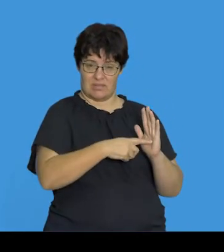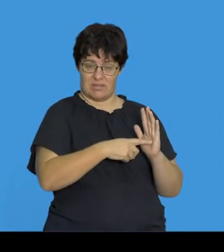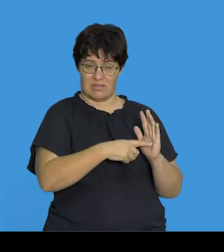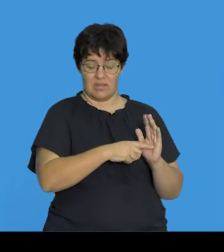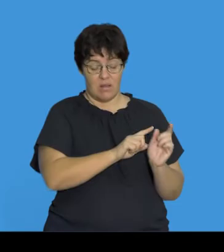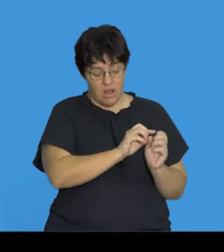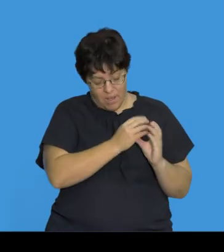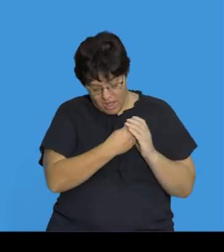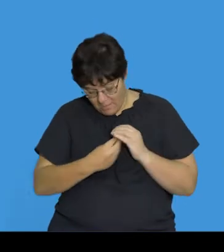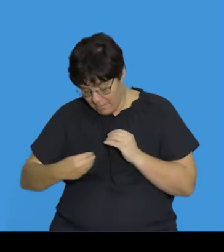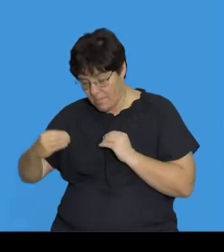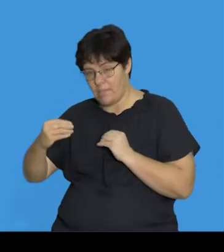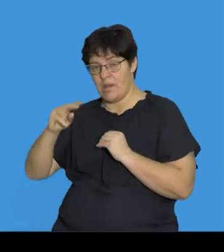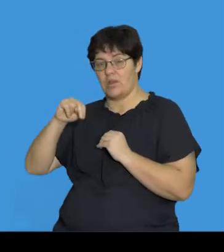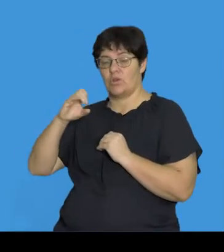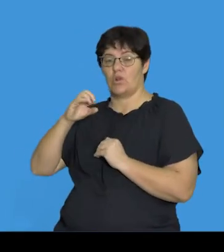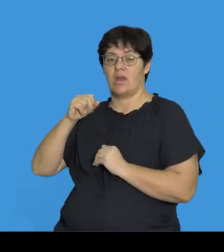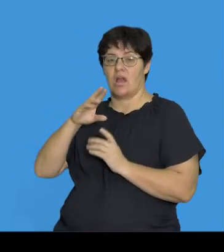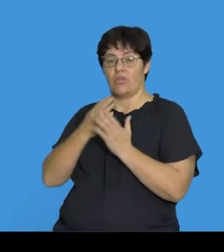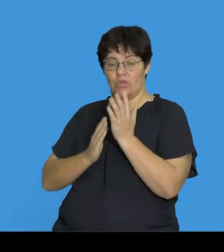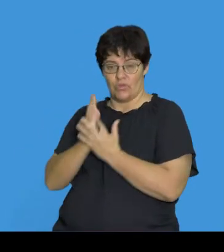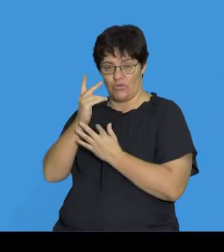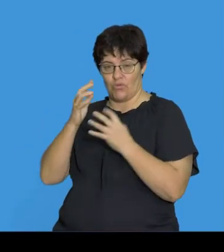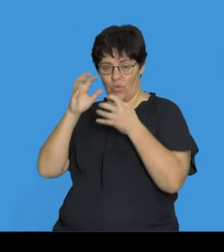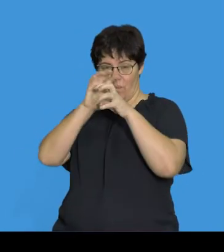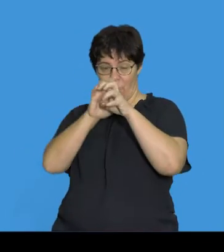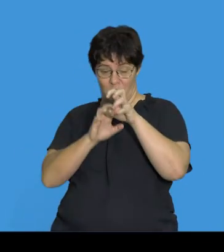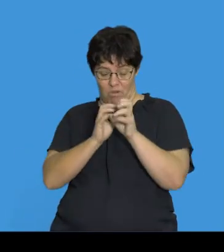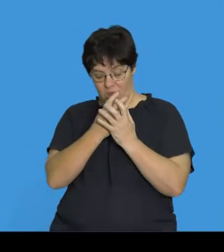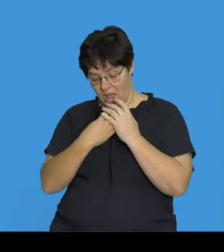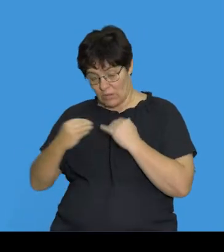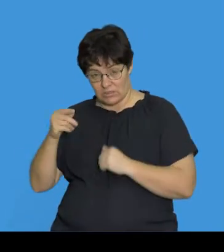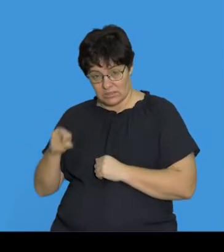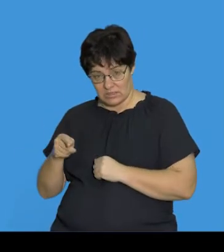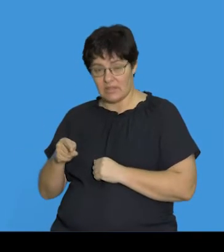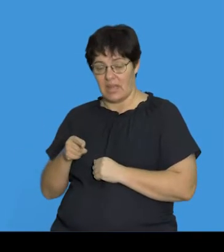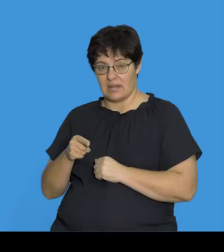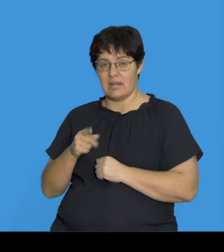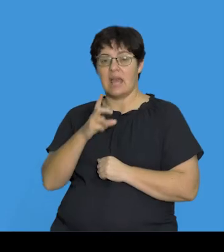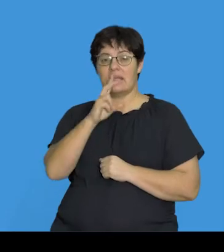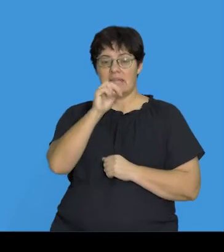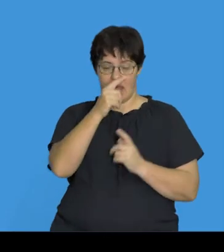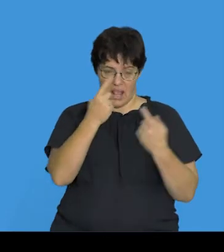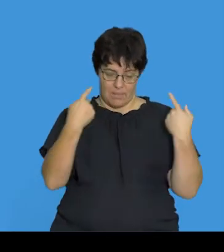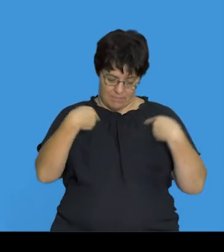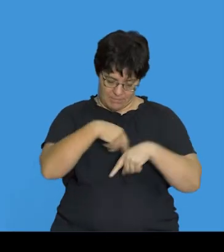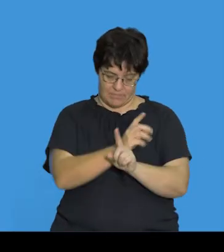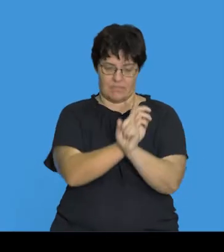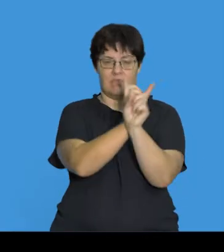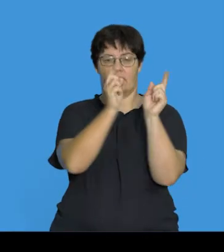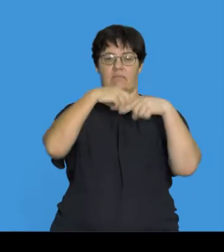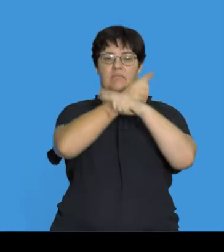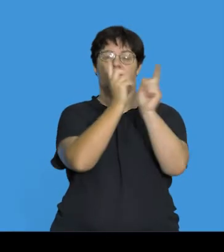then leaves the nucleus through the nuclear pore. The DNA then winds back into its